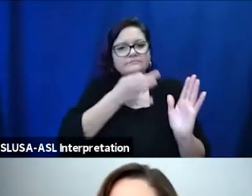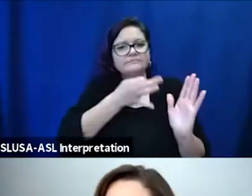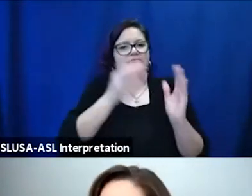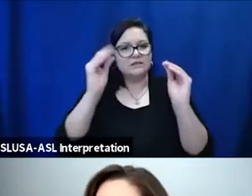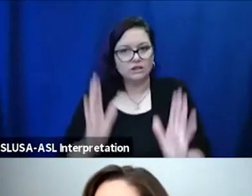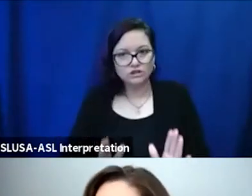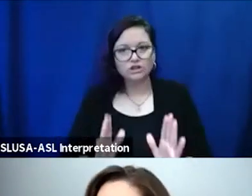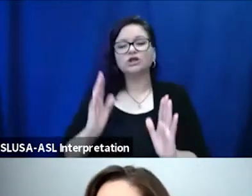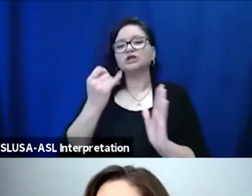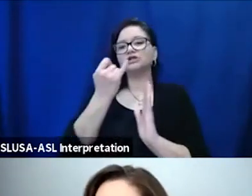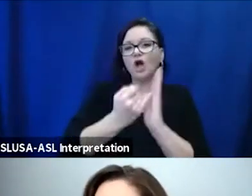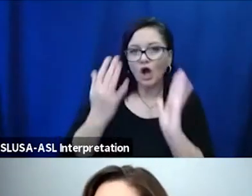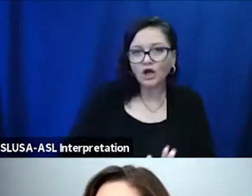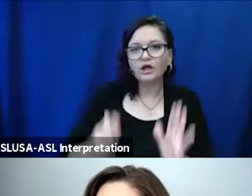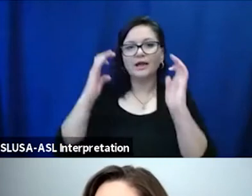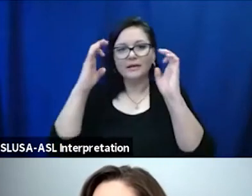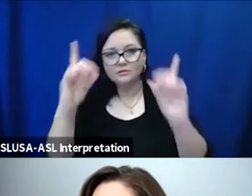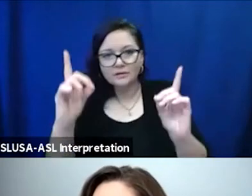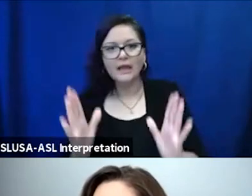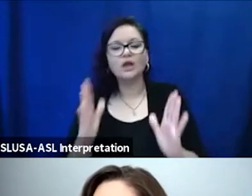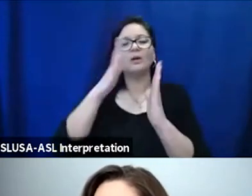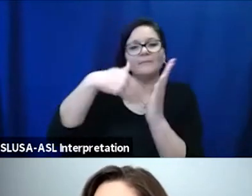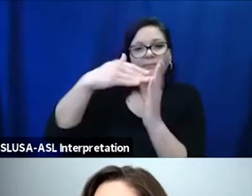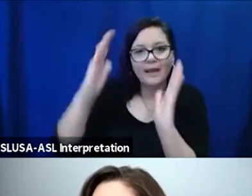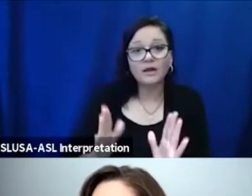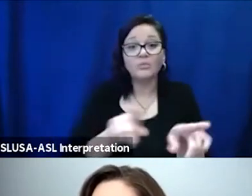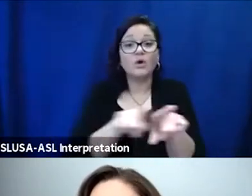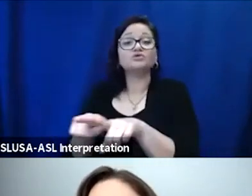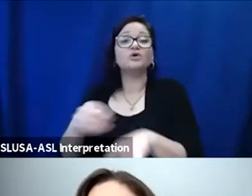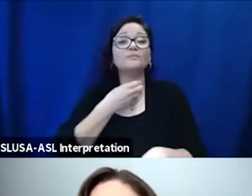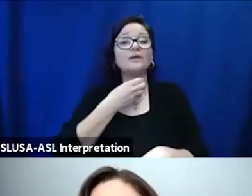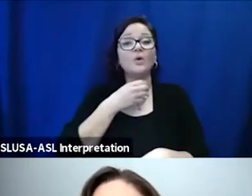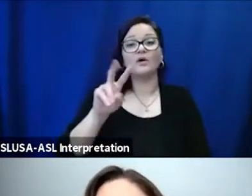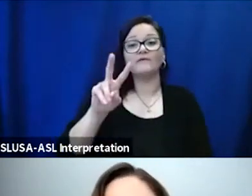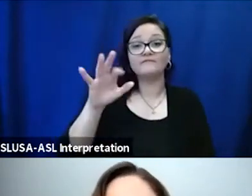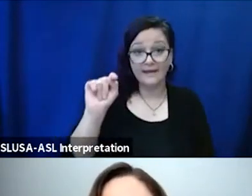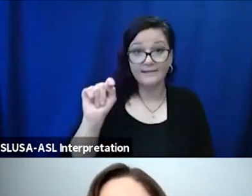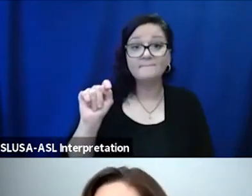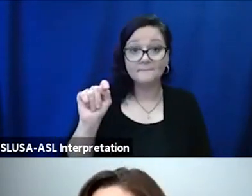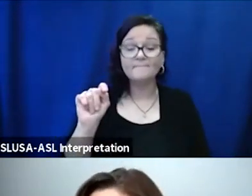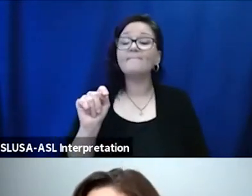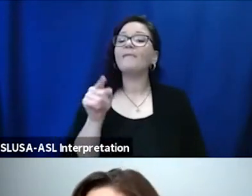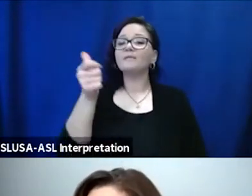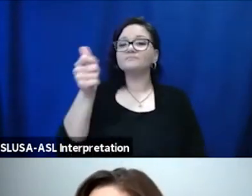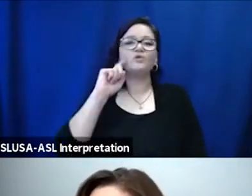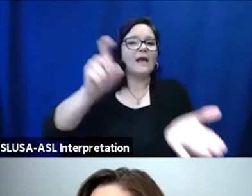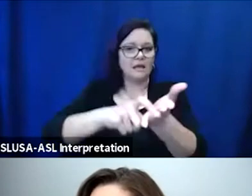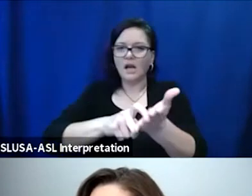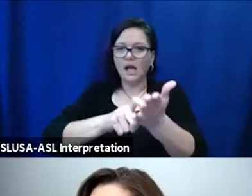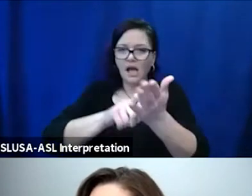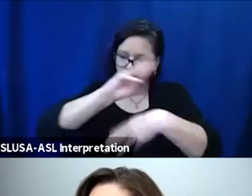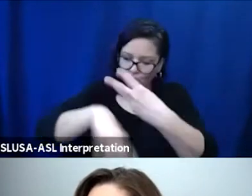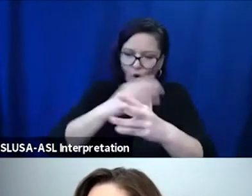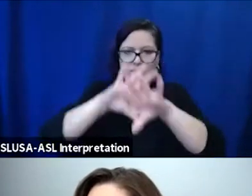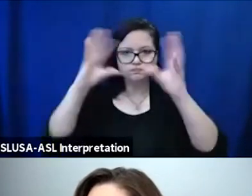arts educator, painter, and a United States Marine Corps veteran. He is recognized globally for his